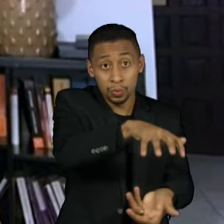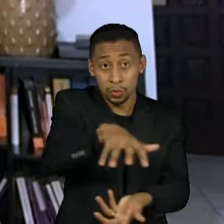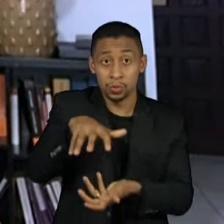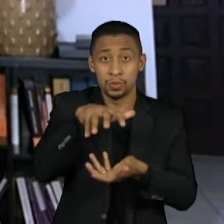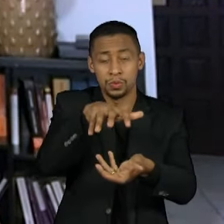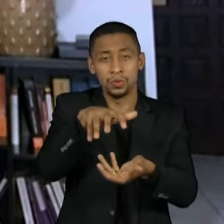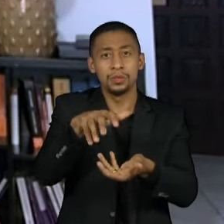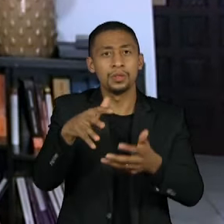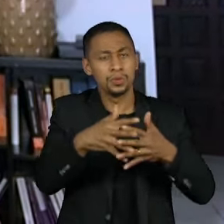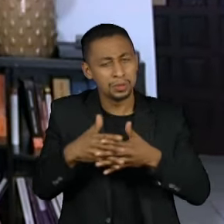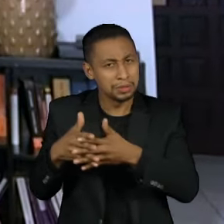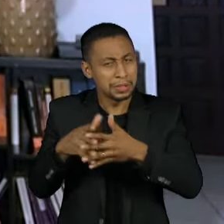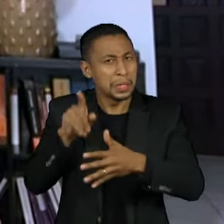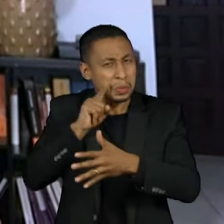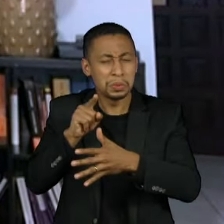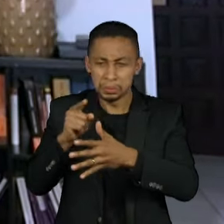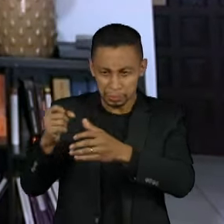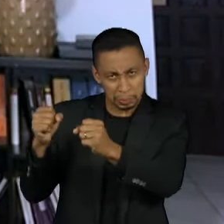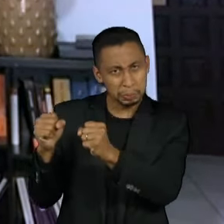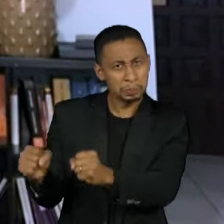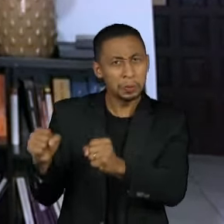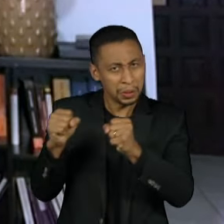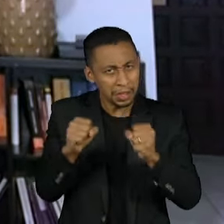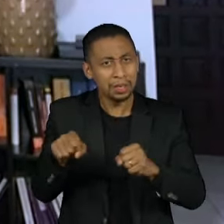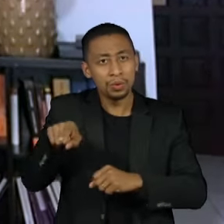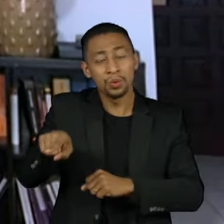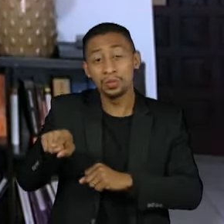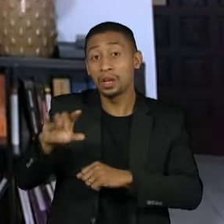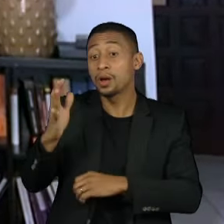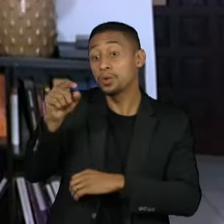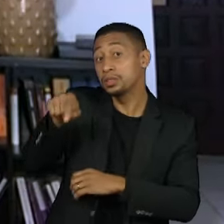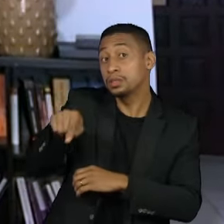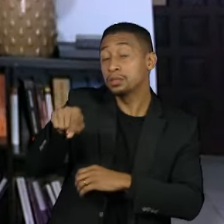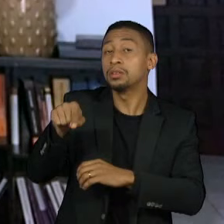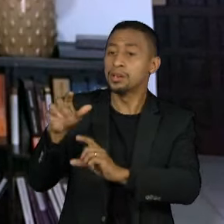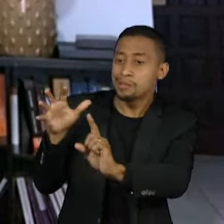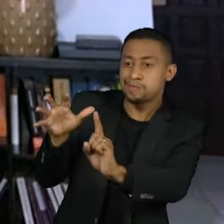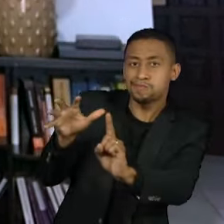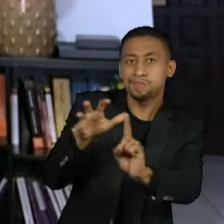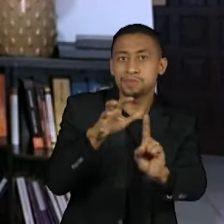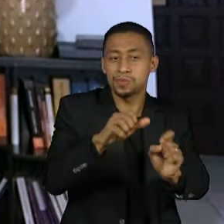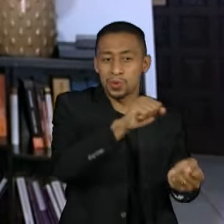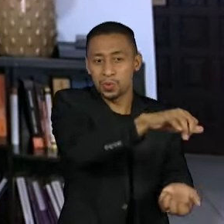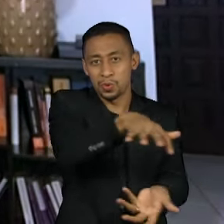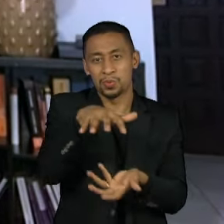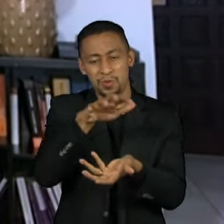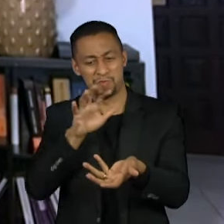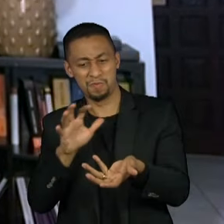that whatever happens in the US somehow manages to have an effect in the rest of the world.